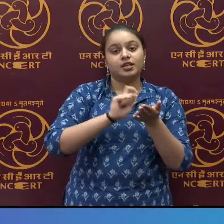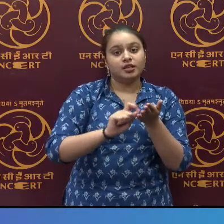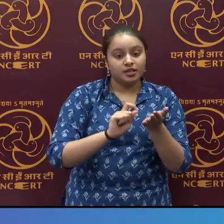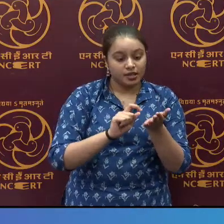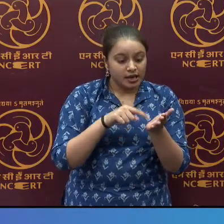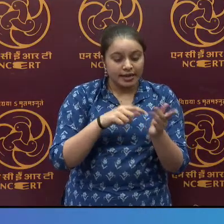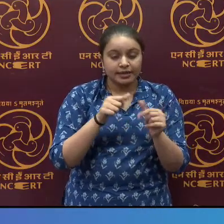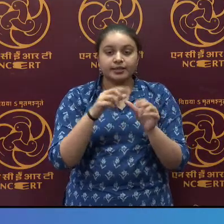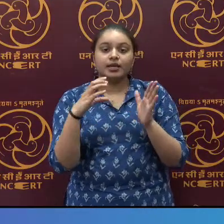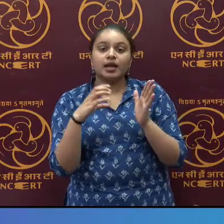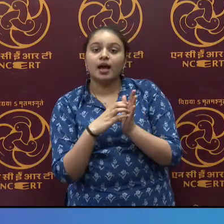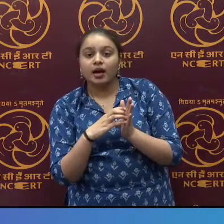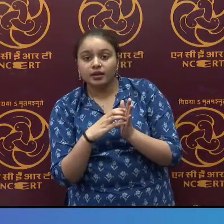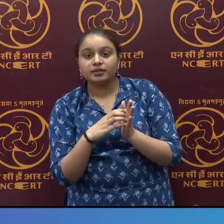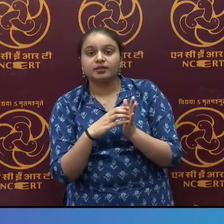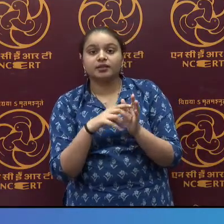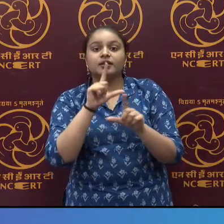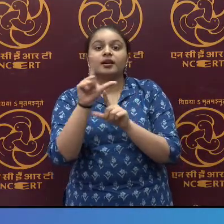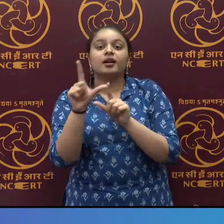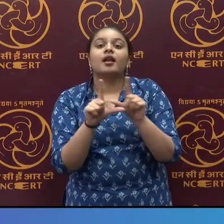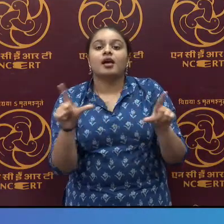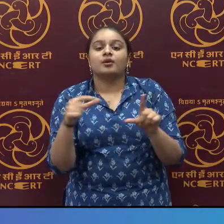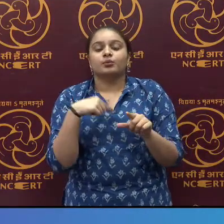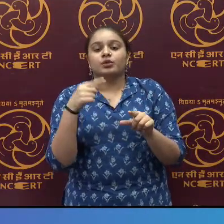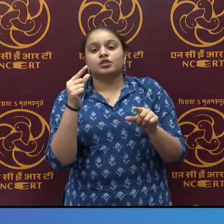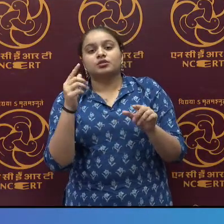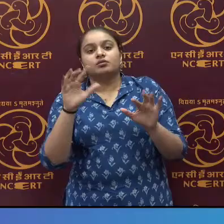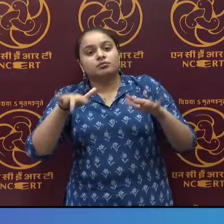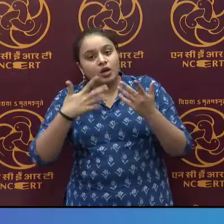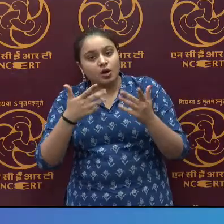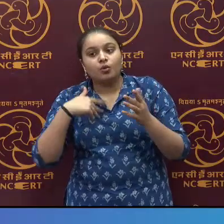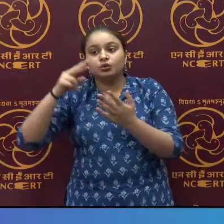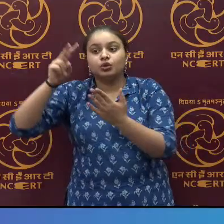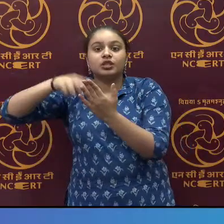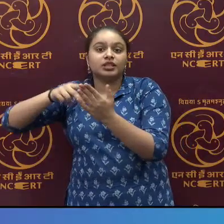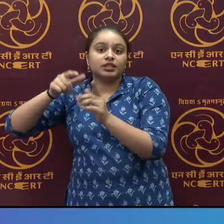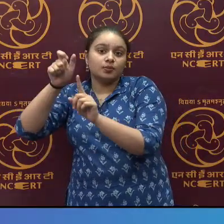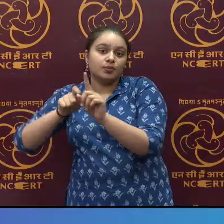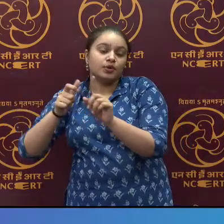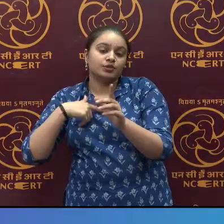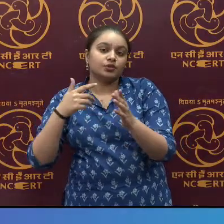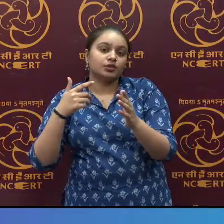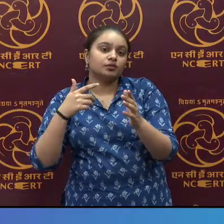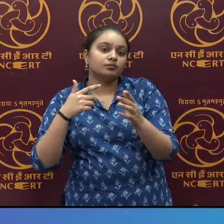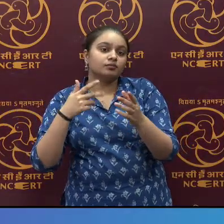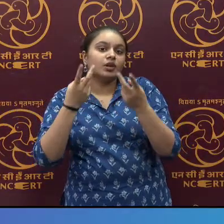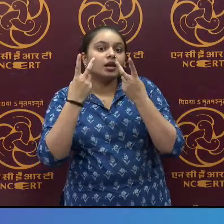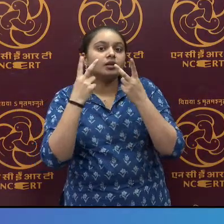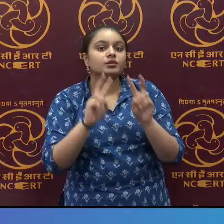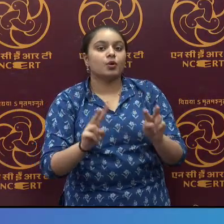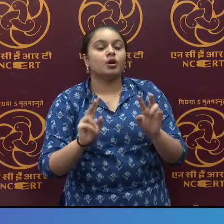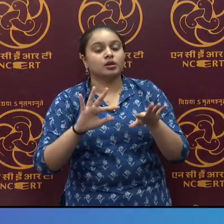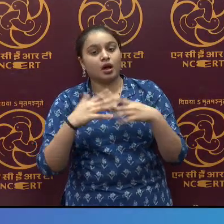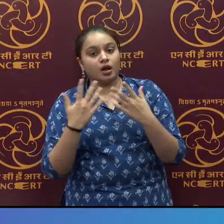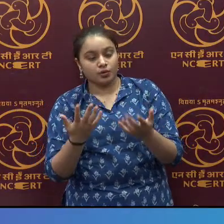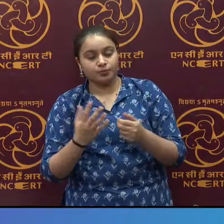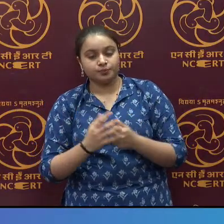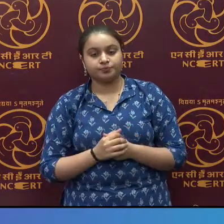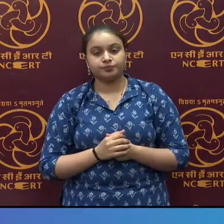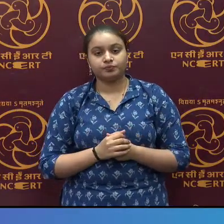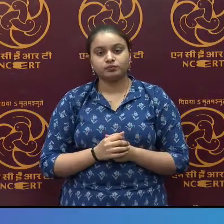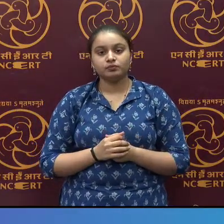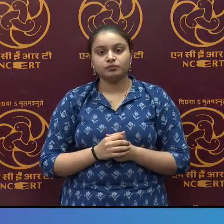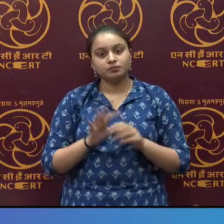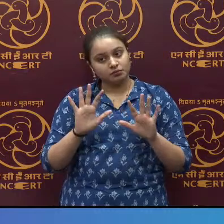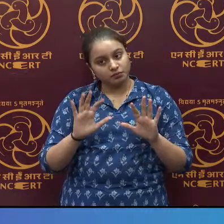the article should go and how should the reader react to that article or respond to that particular article. That's